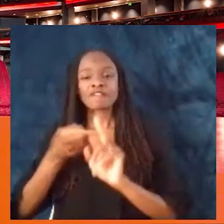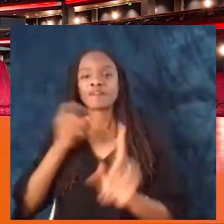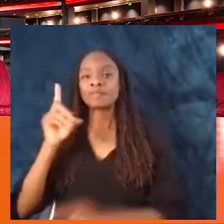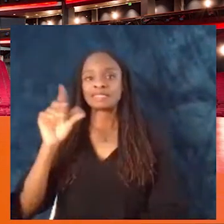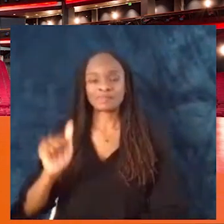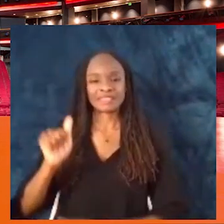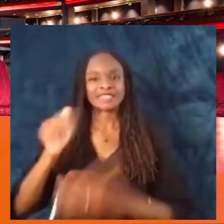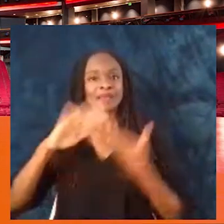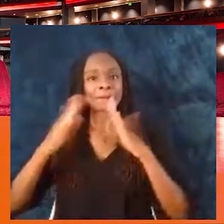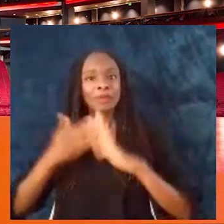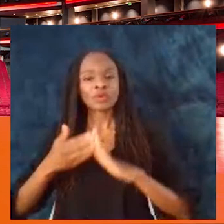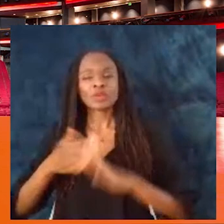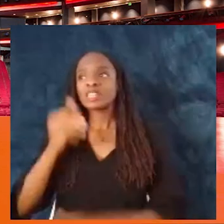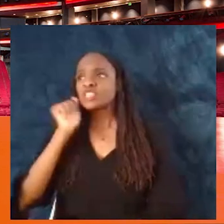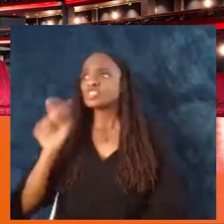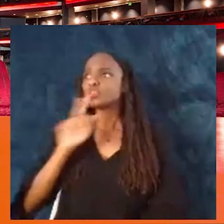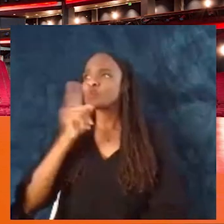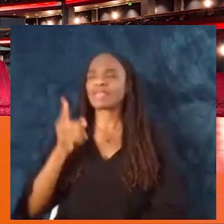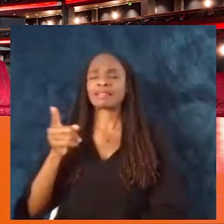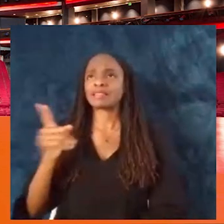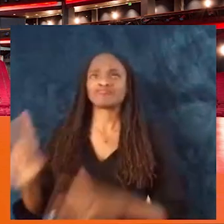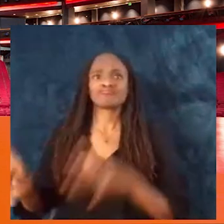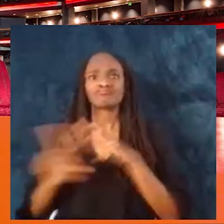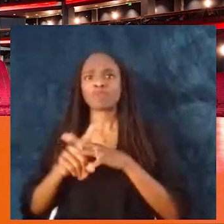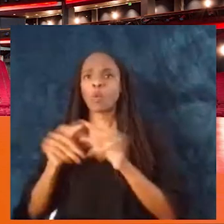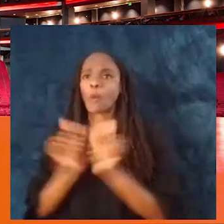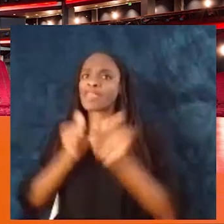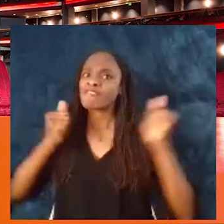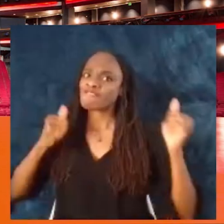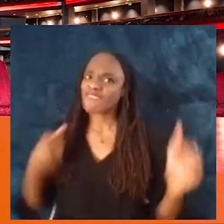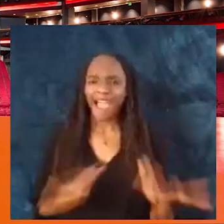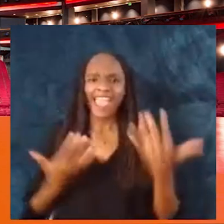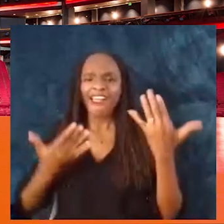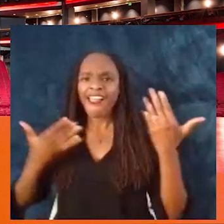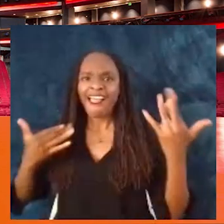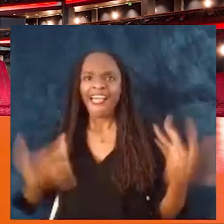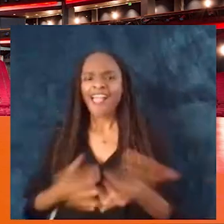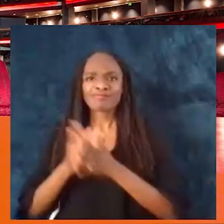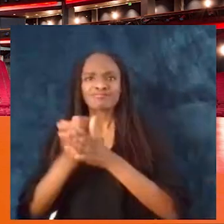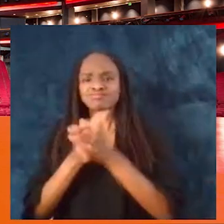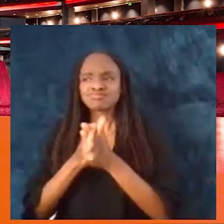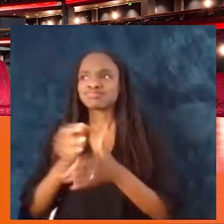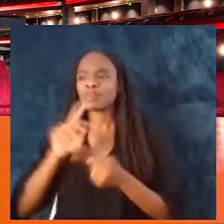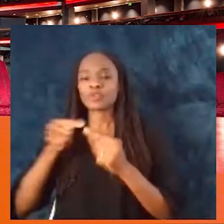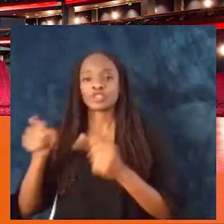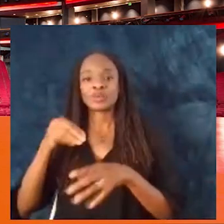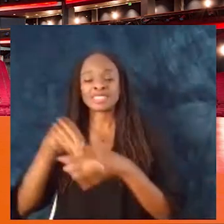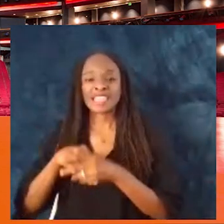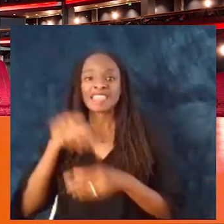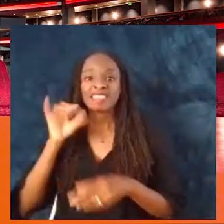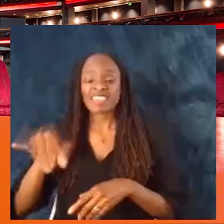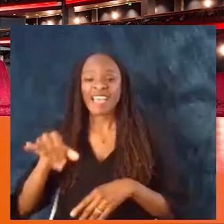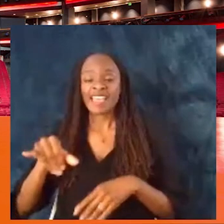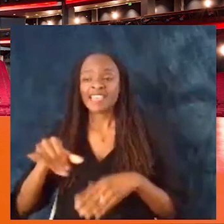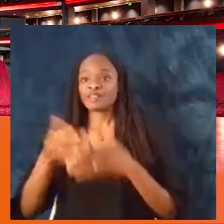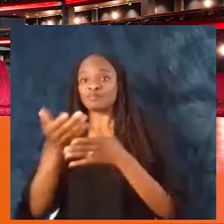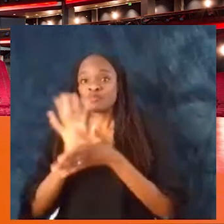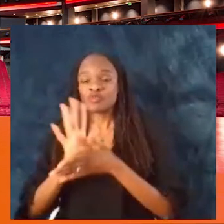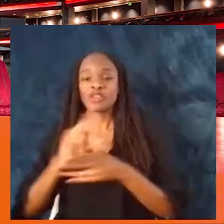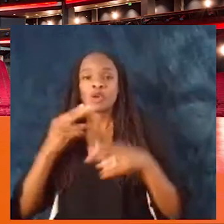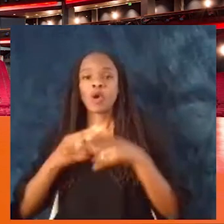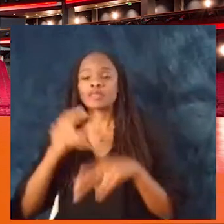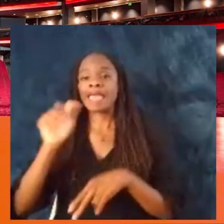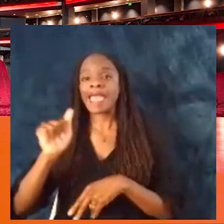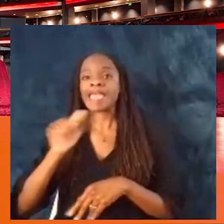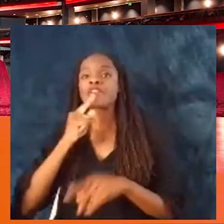community. She really came out with fire, you know, when she was in the critically acclaimed movie, A Quiet Place. Well, we're going to